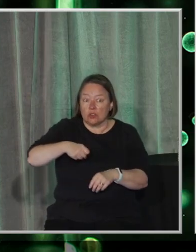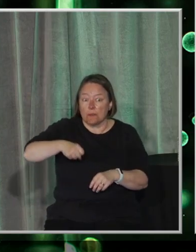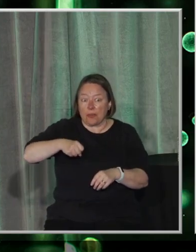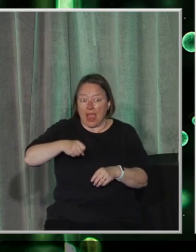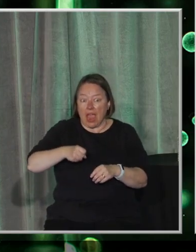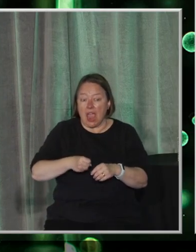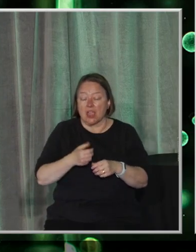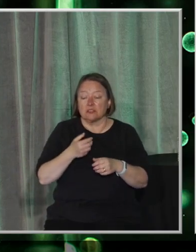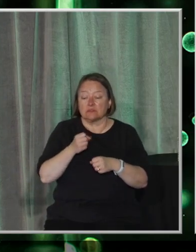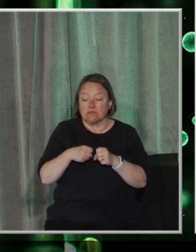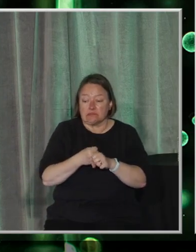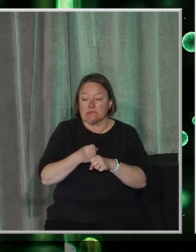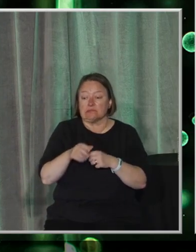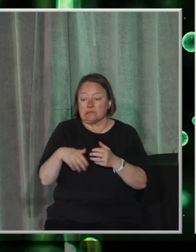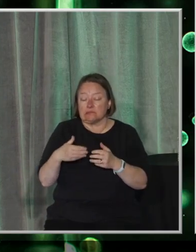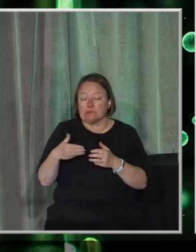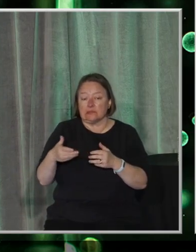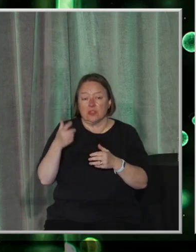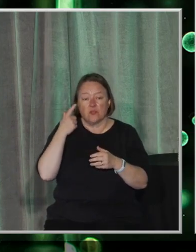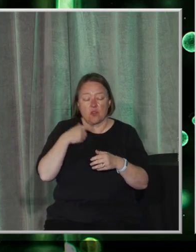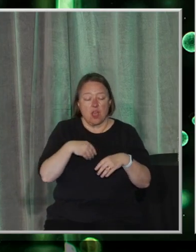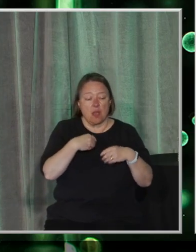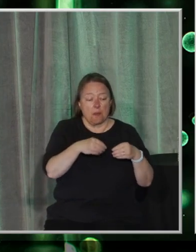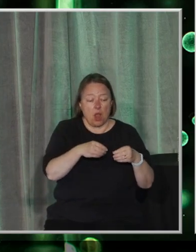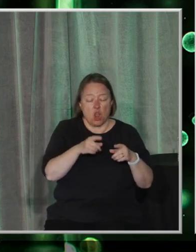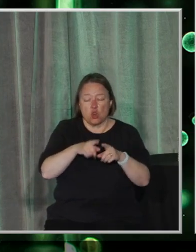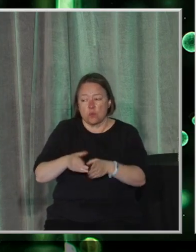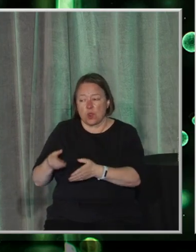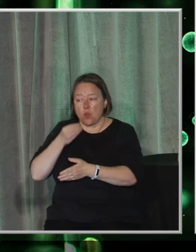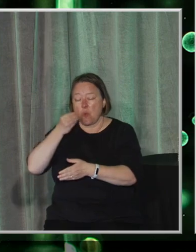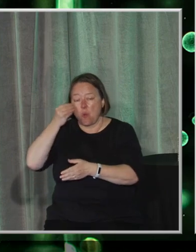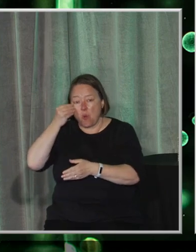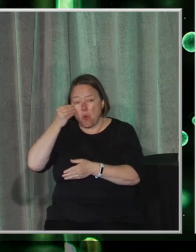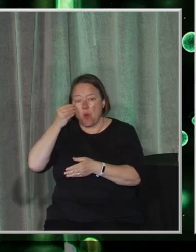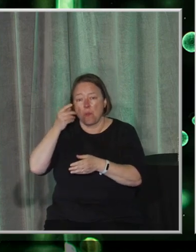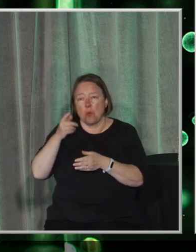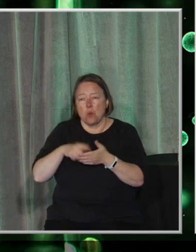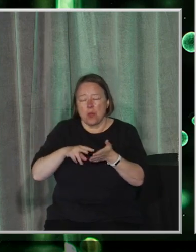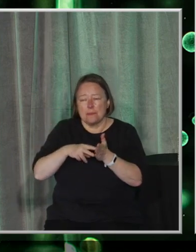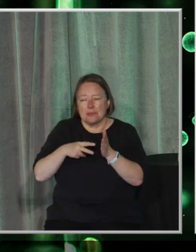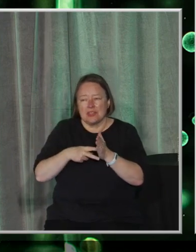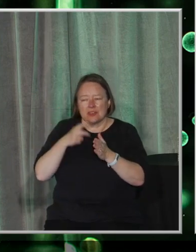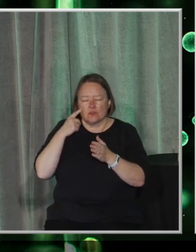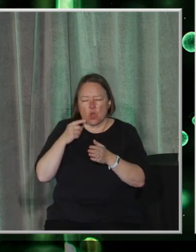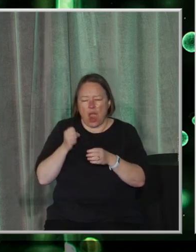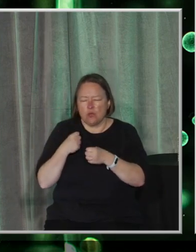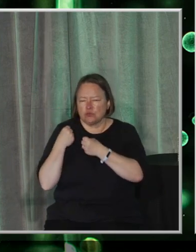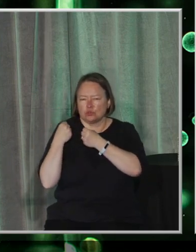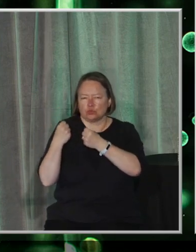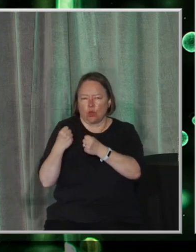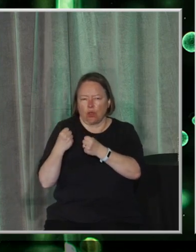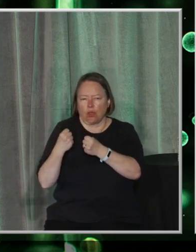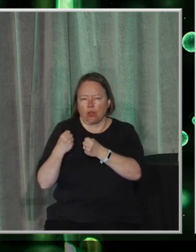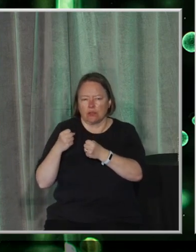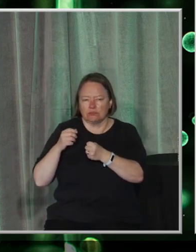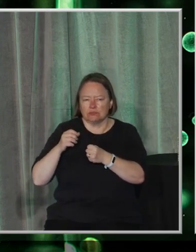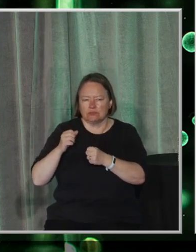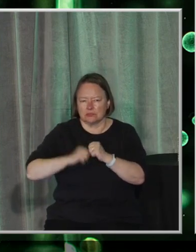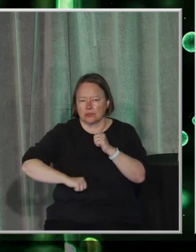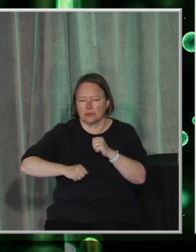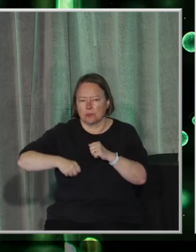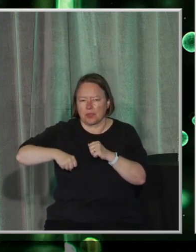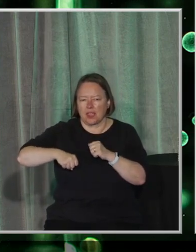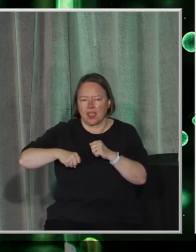taking them from, say, a market stall to their home, and what does that mean for the strength of them versus those kind of things. To